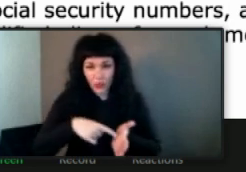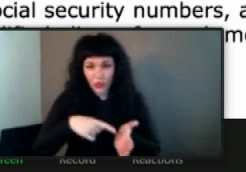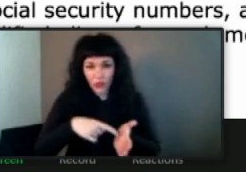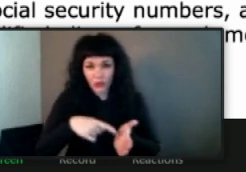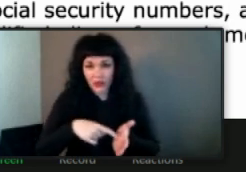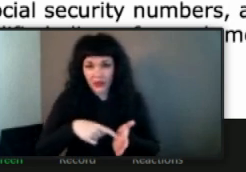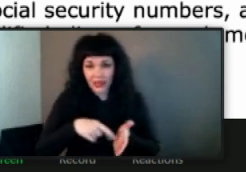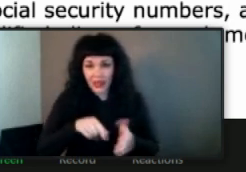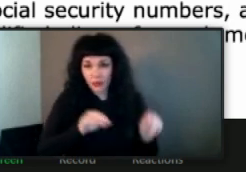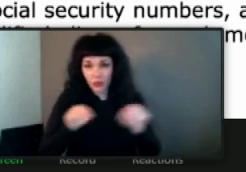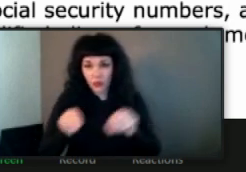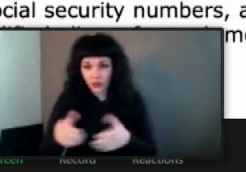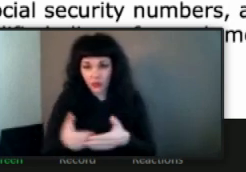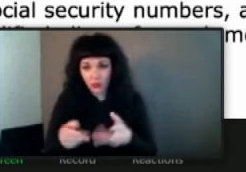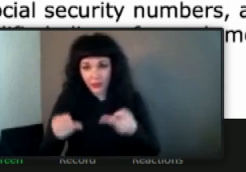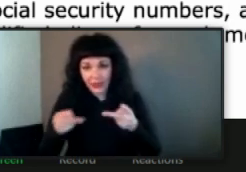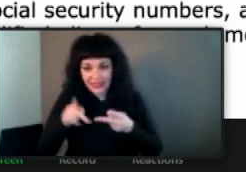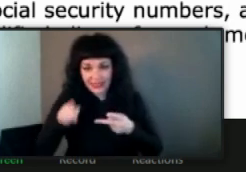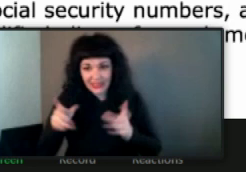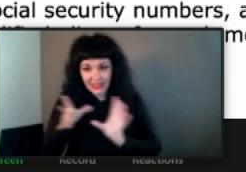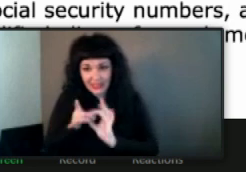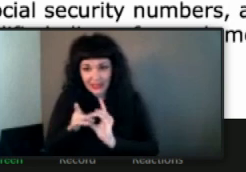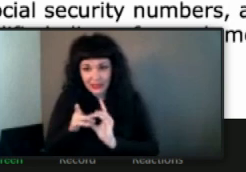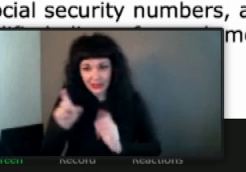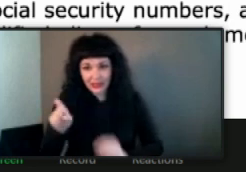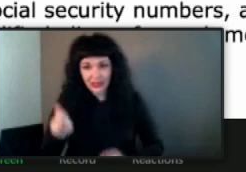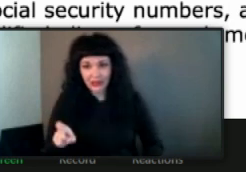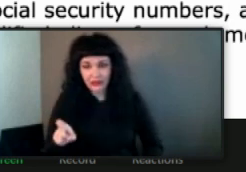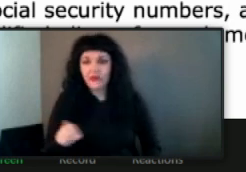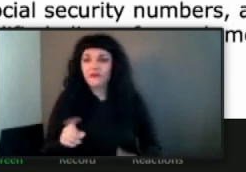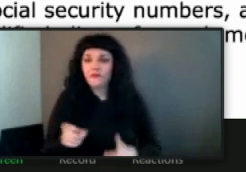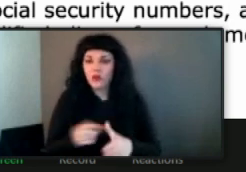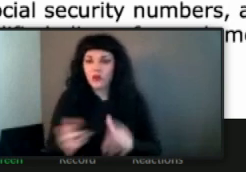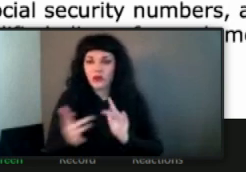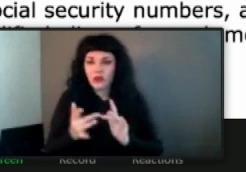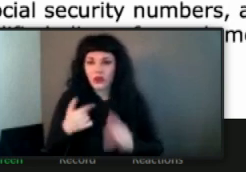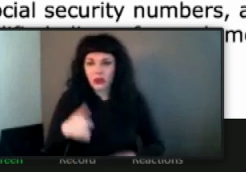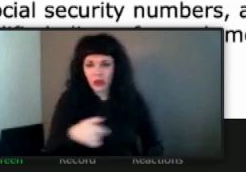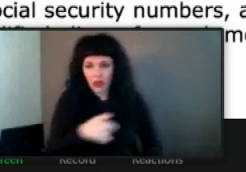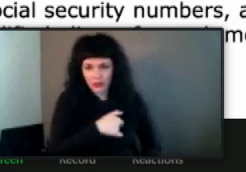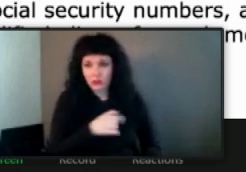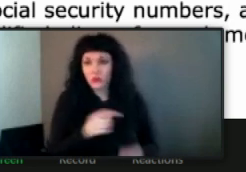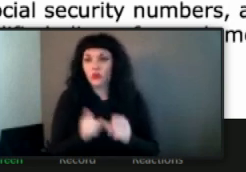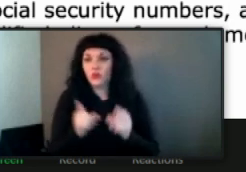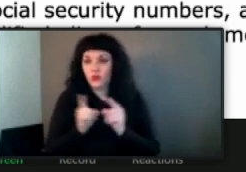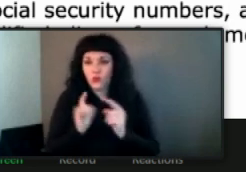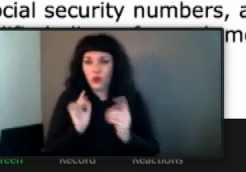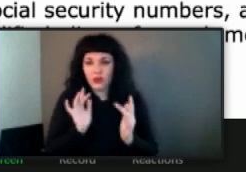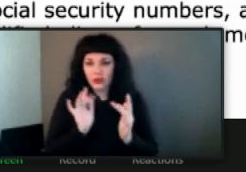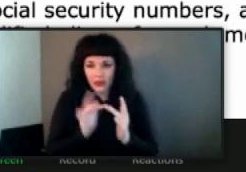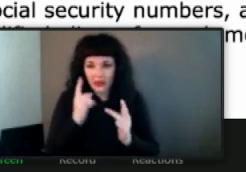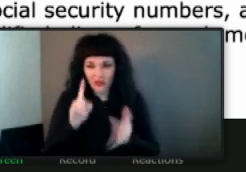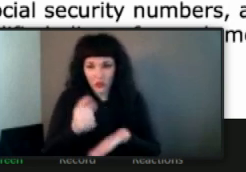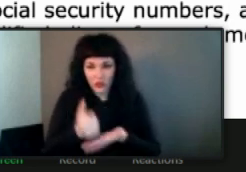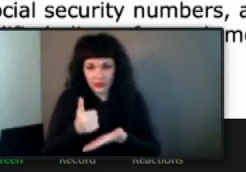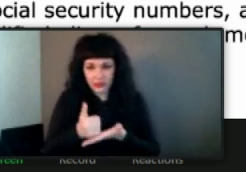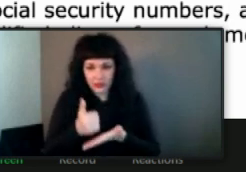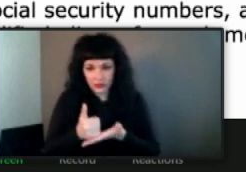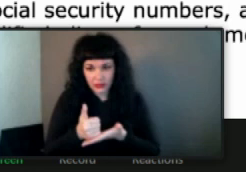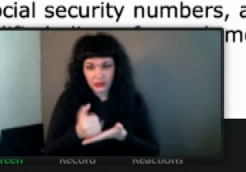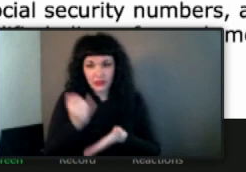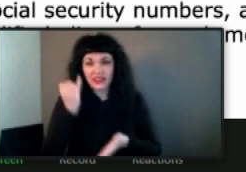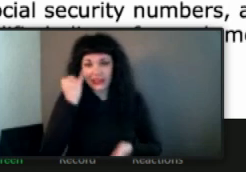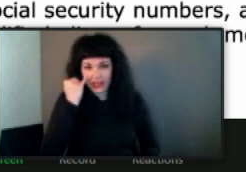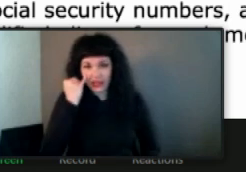that service in their name, they need to contact us. And at the same time, they need to reach out for assistance if they meet the